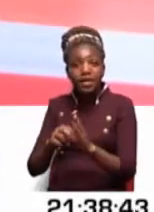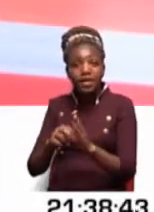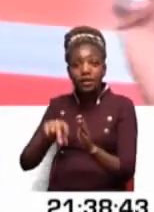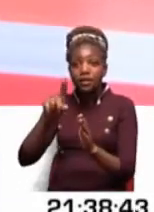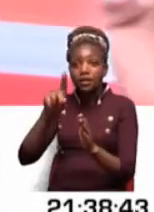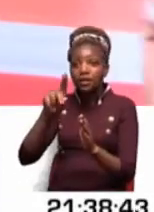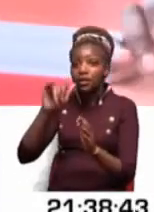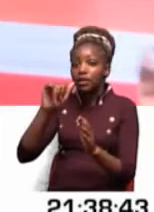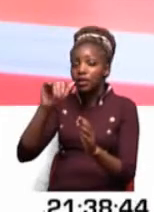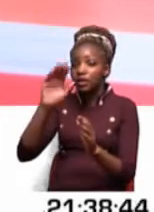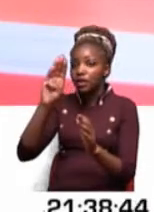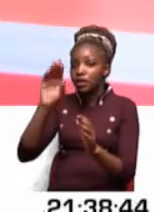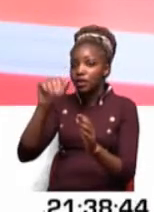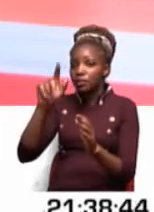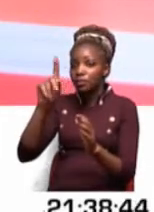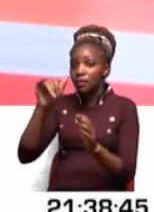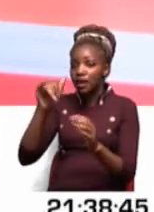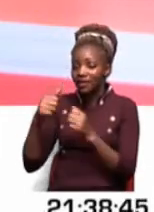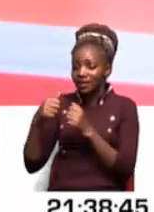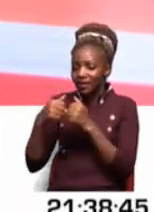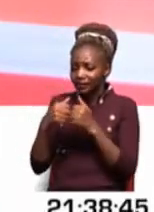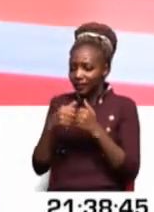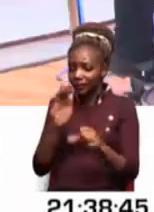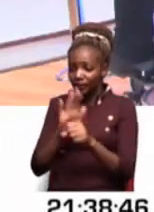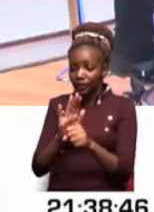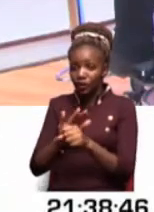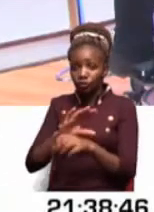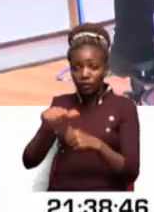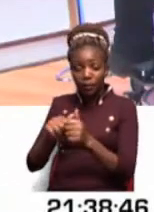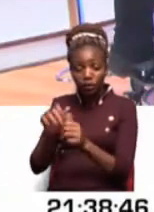a major problem in getting re-elected.